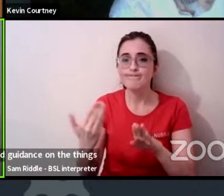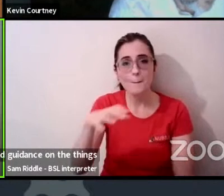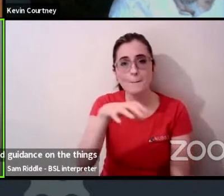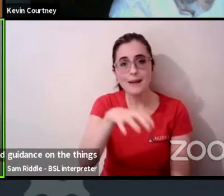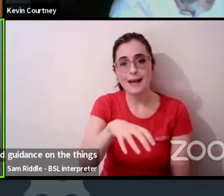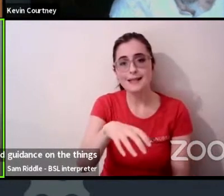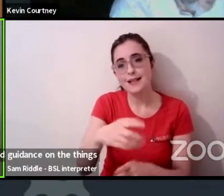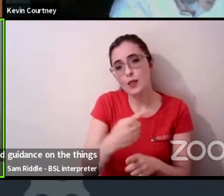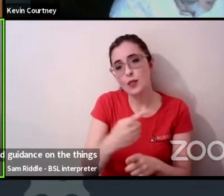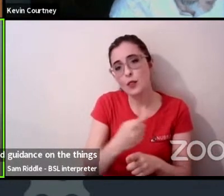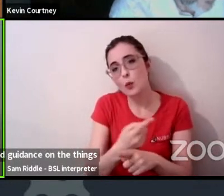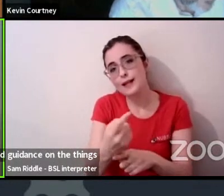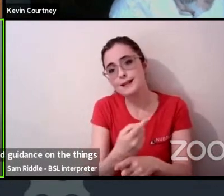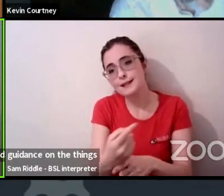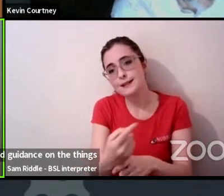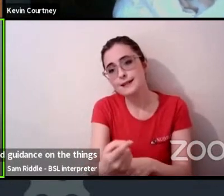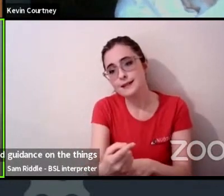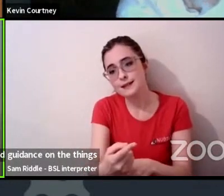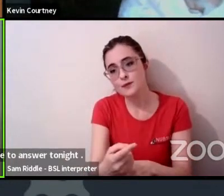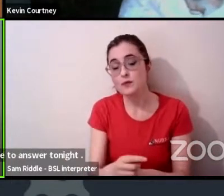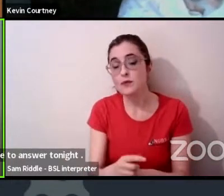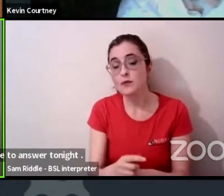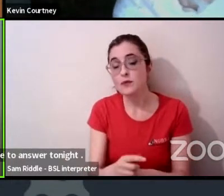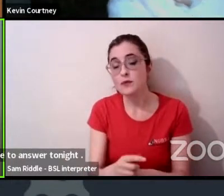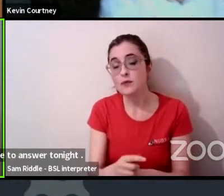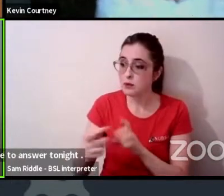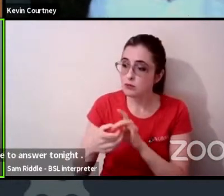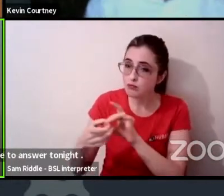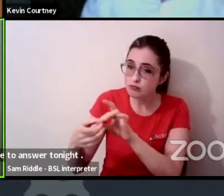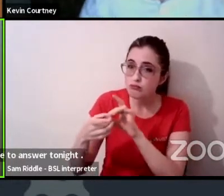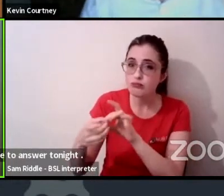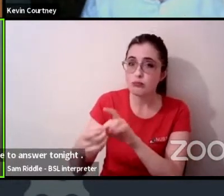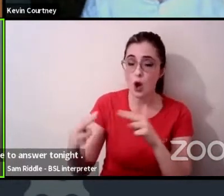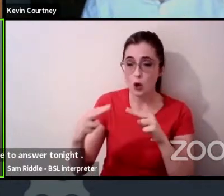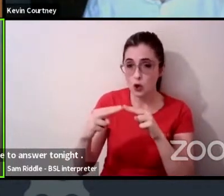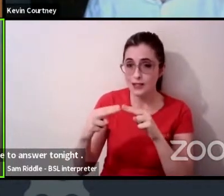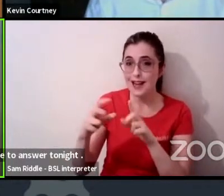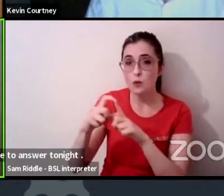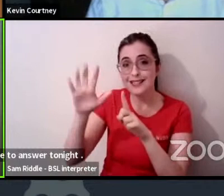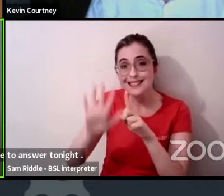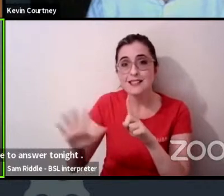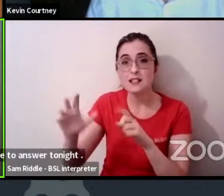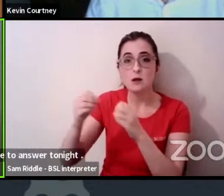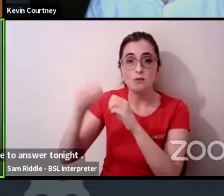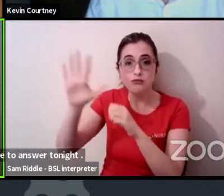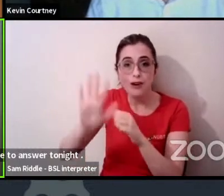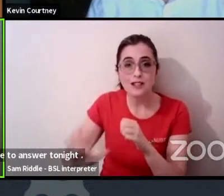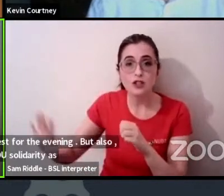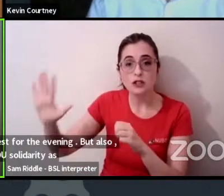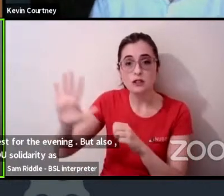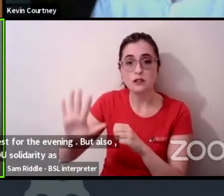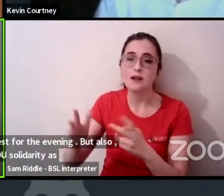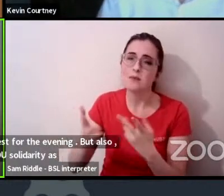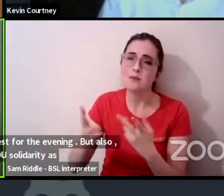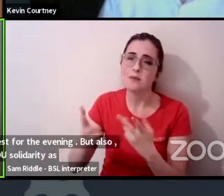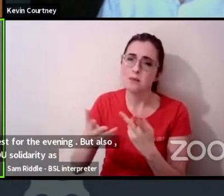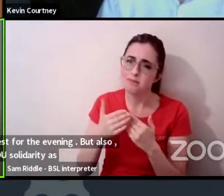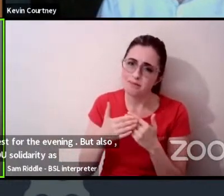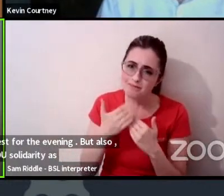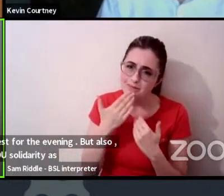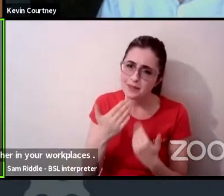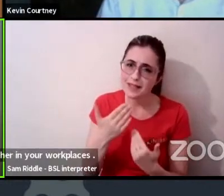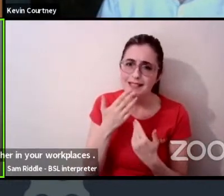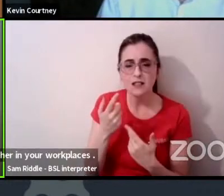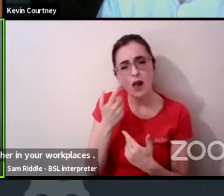in the weeks ahead. Keep talking to each other, stay in contact with districts and branches, and please keep an eye out, as I say, for